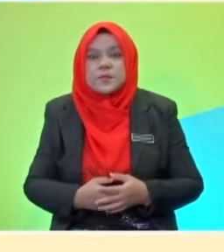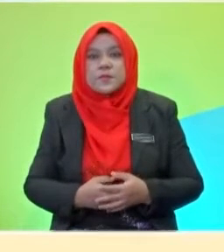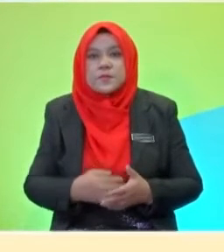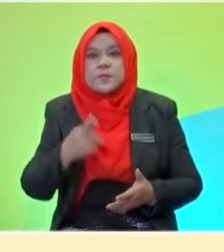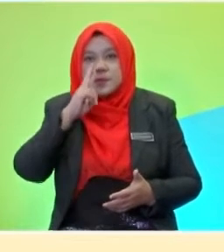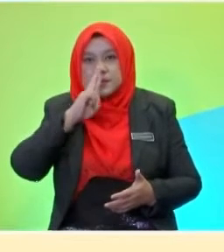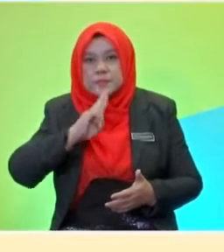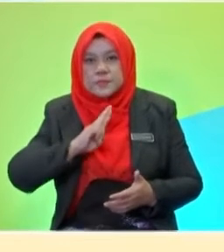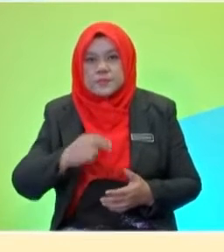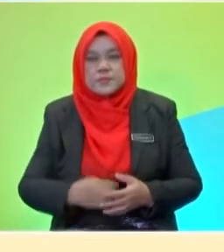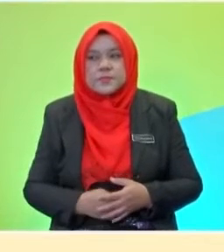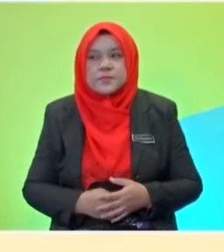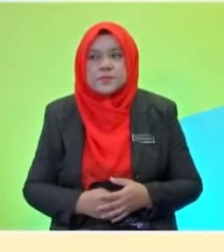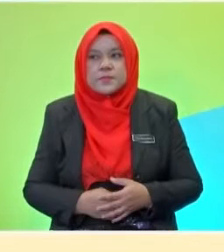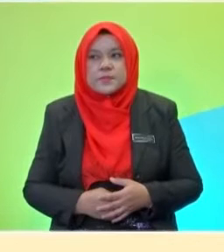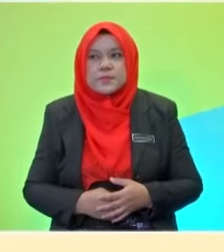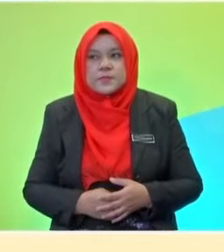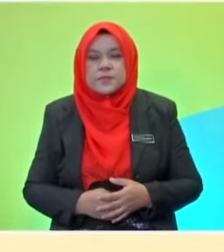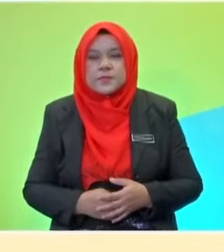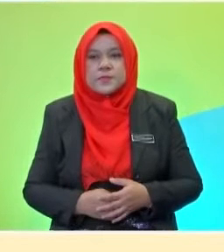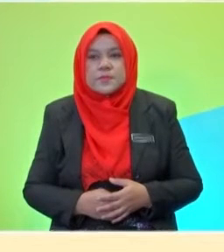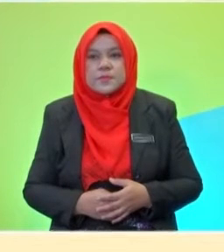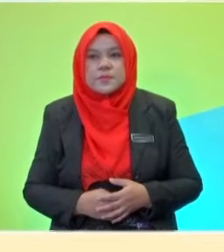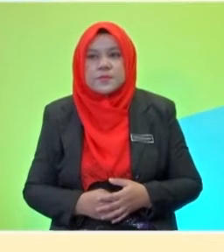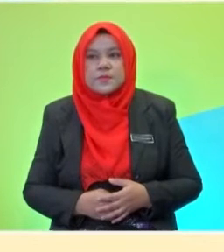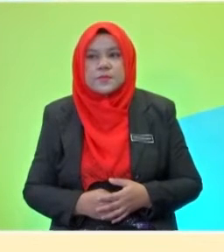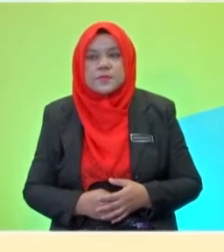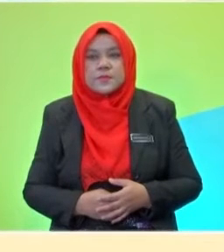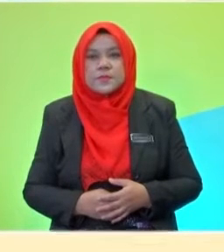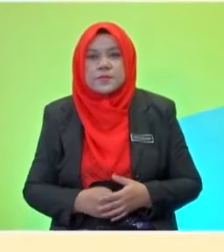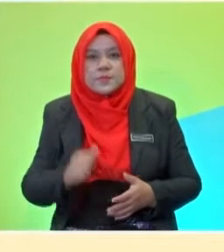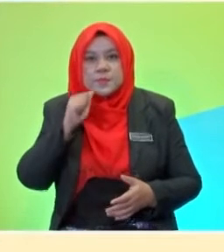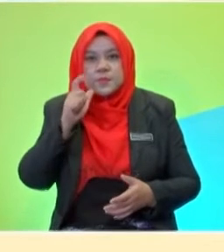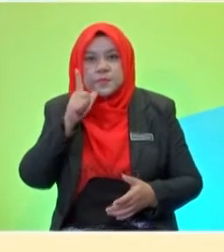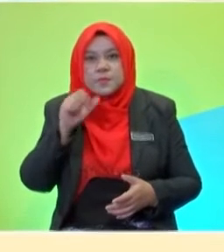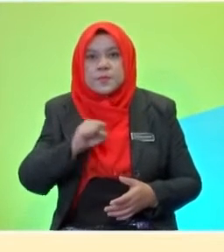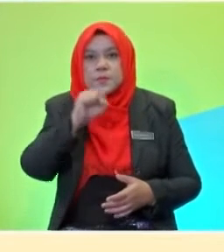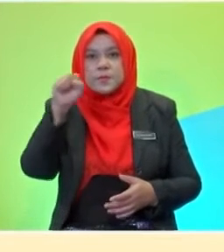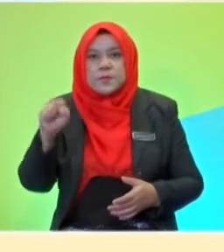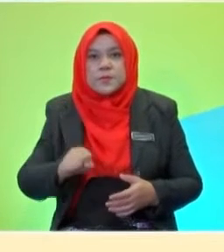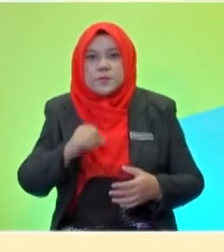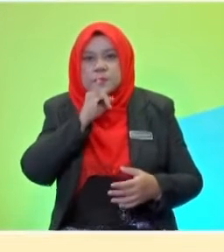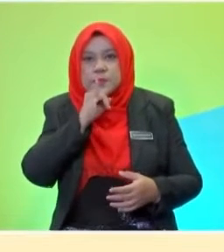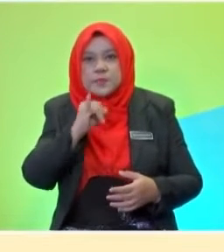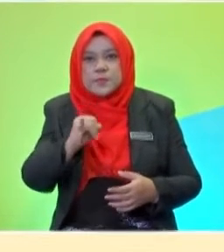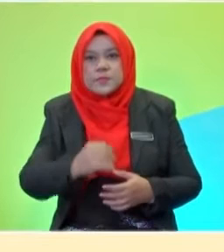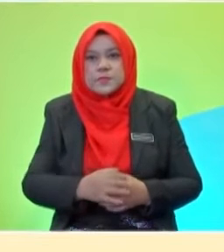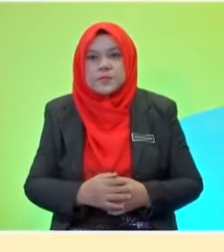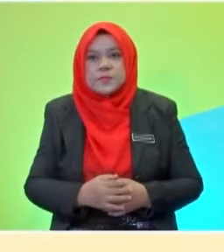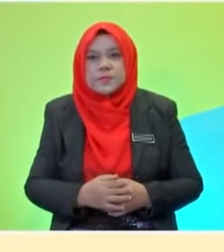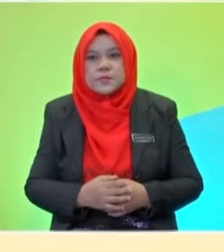Red. Red. Okay. I'll give you red. Okay. So, Alicia, your question is, let's